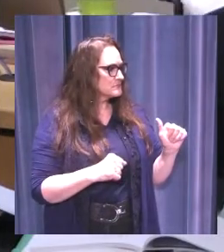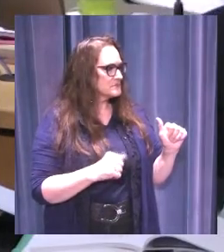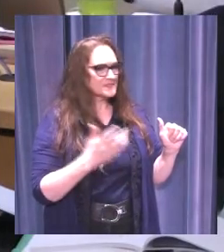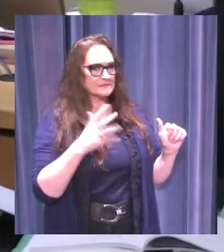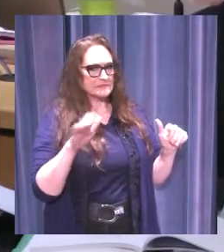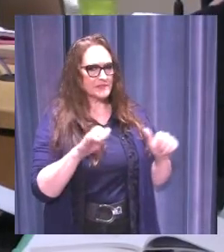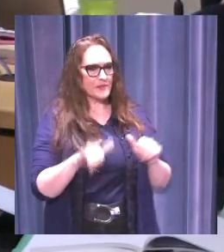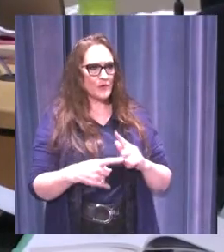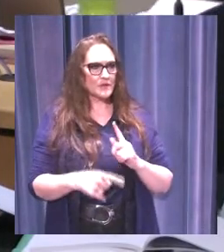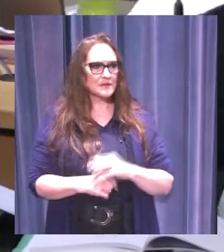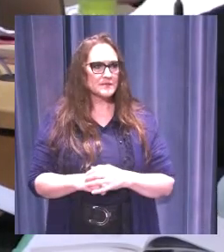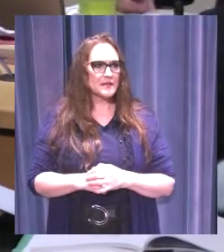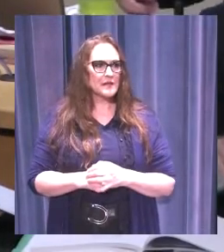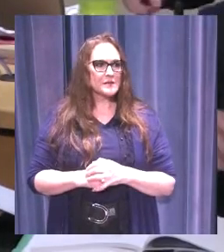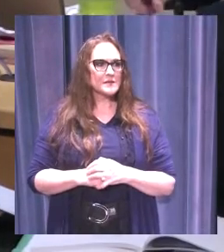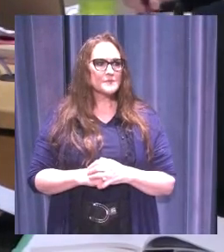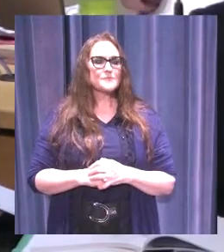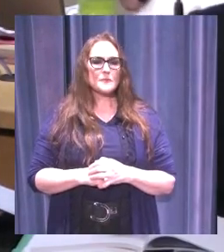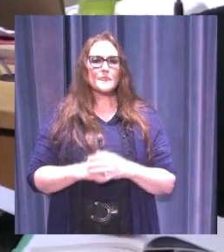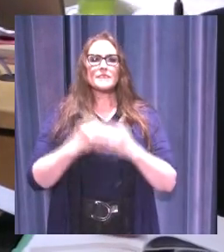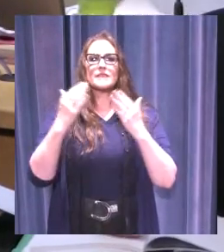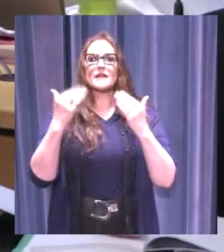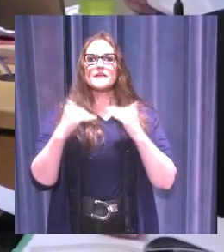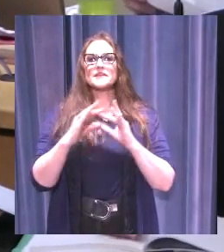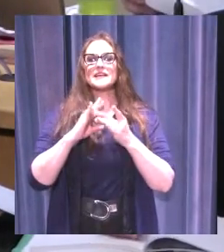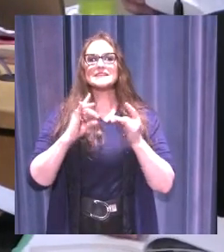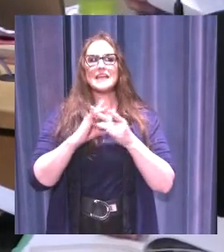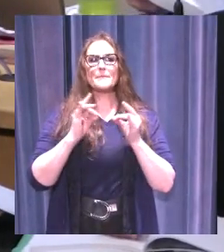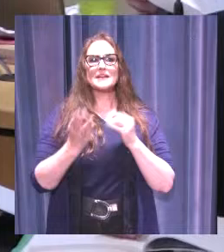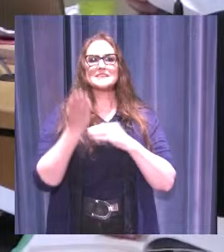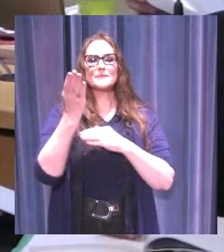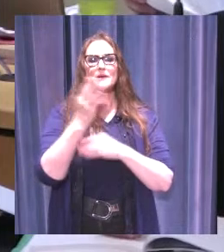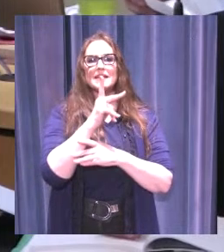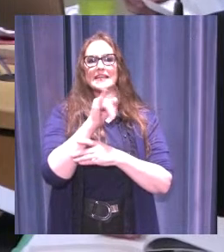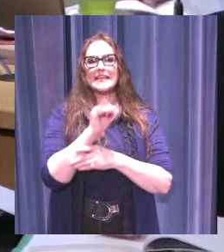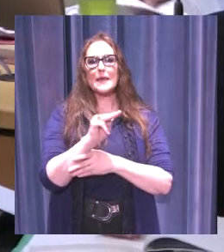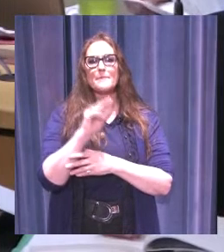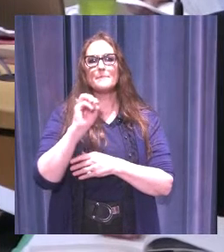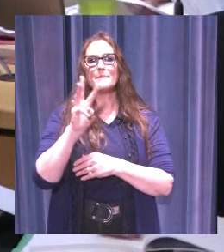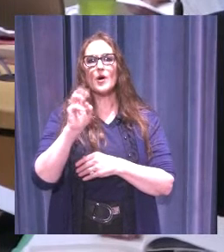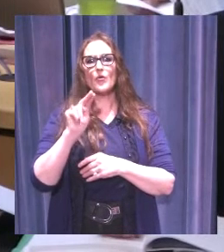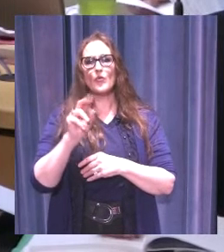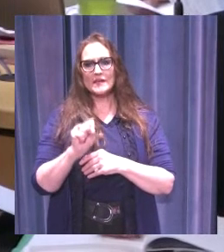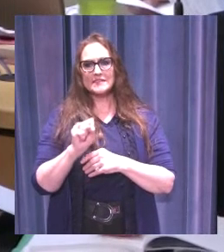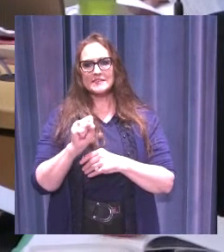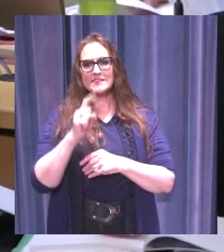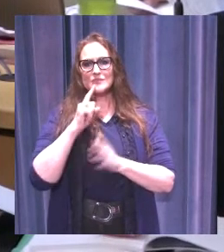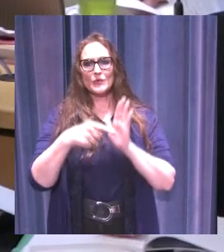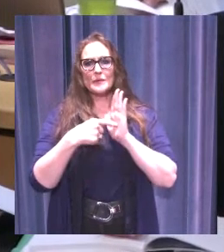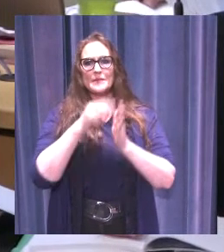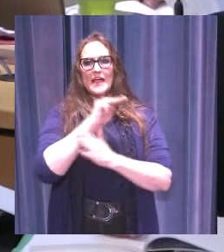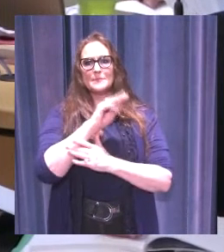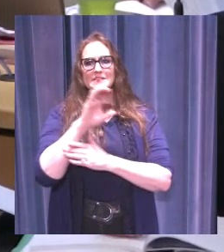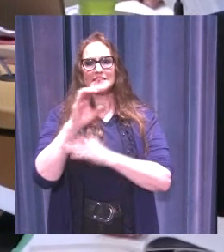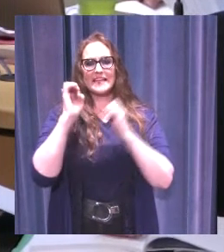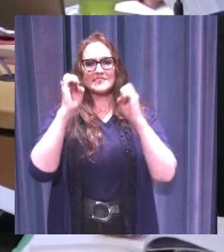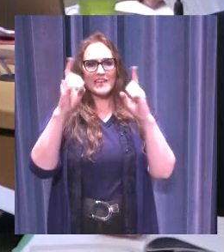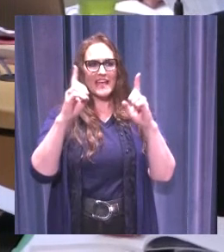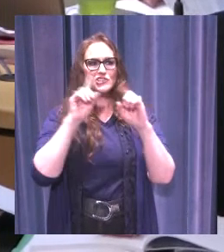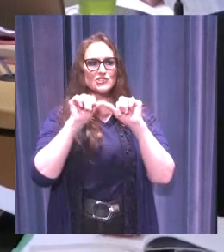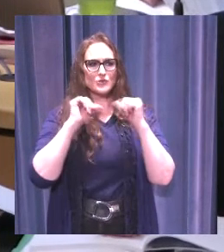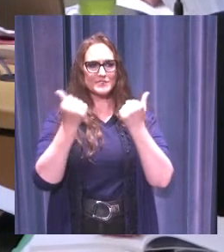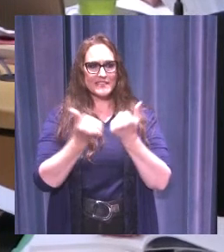Okay. All right. The next comment's been submitted by Kim Owens and should be representing the MCC Education